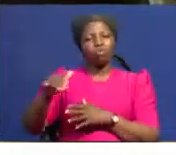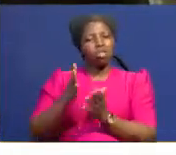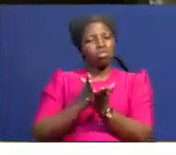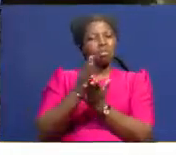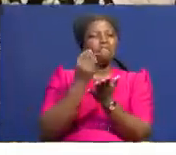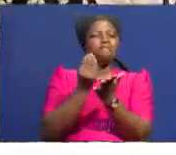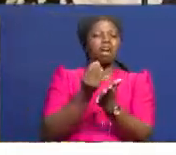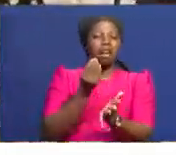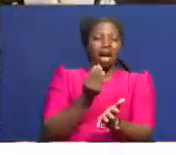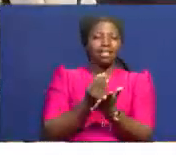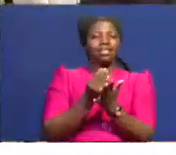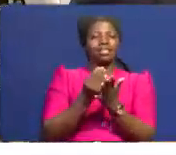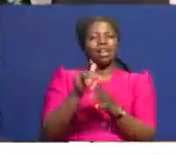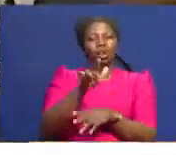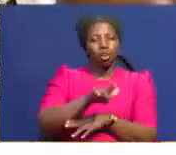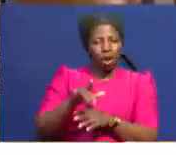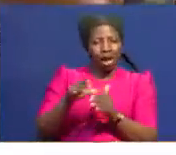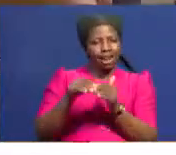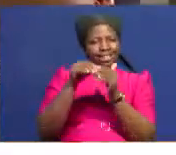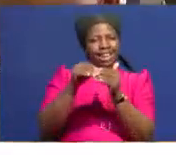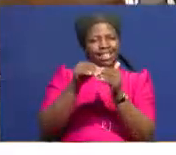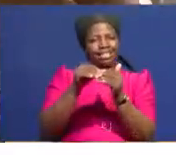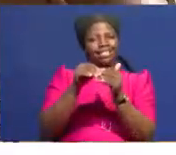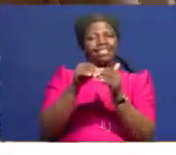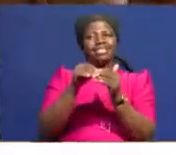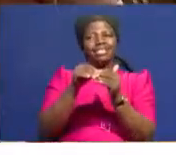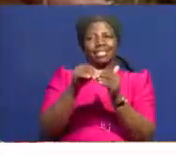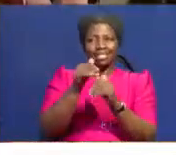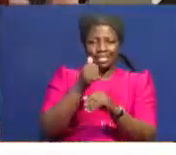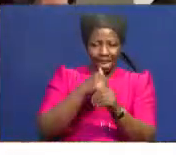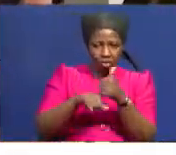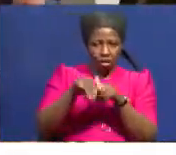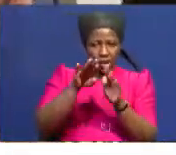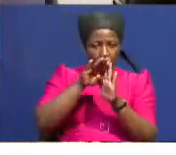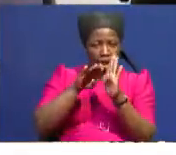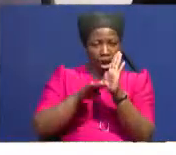Financing Locally Led Climate Action Program. Wairimu Jenga for Prime Edition.